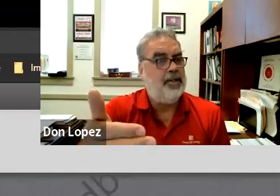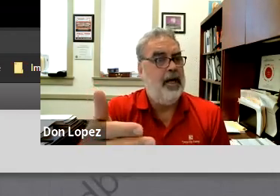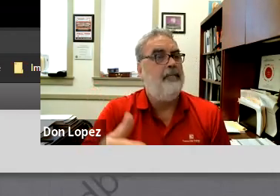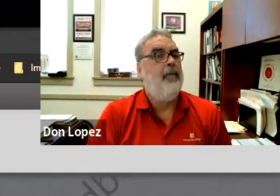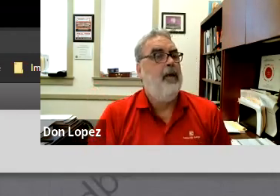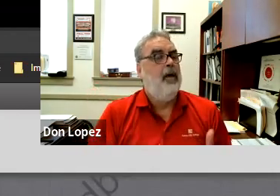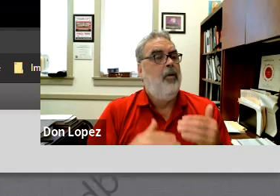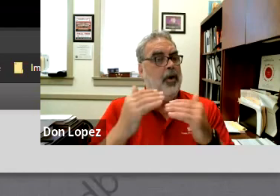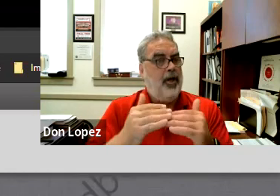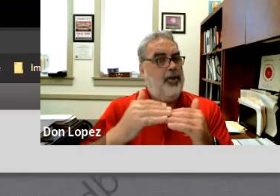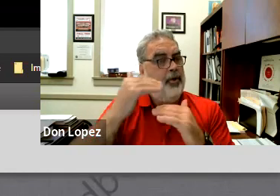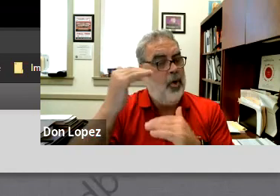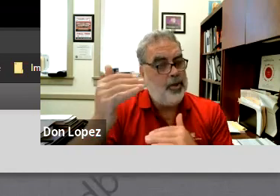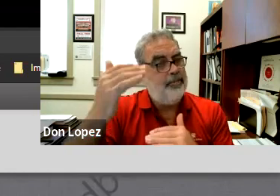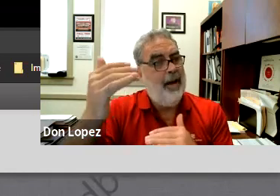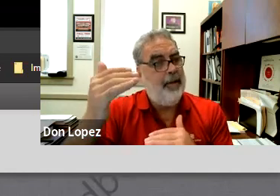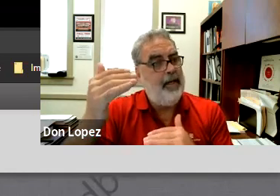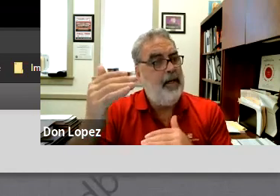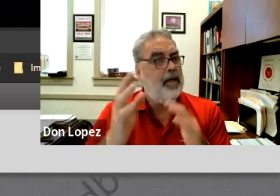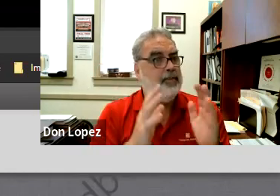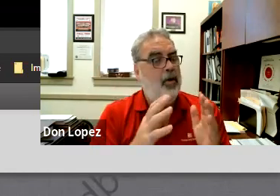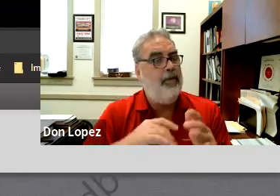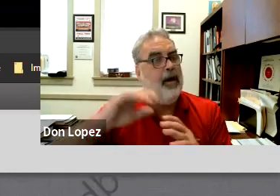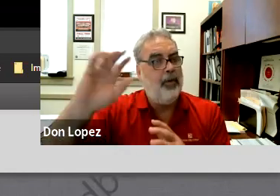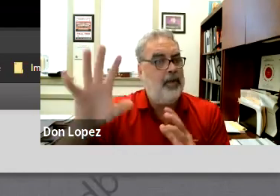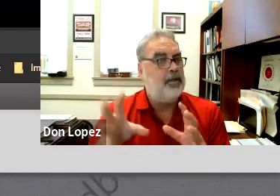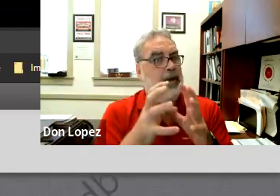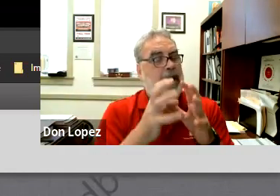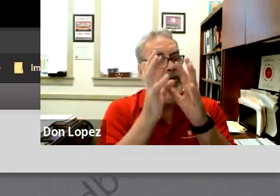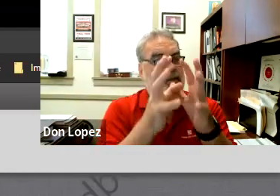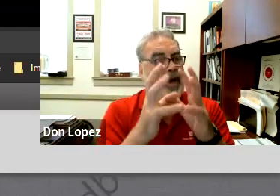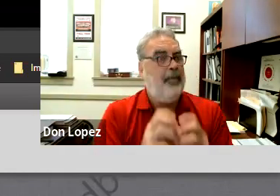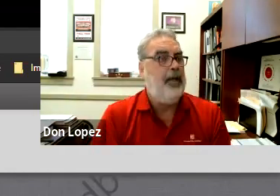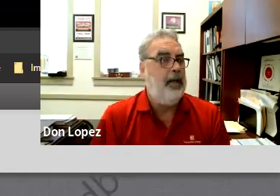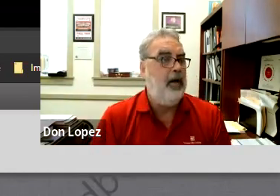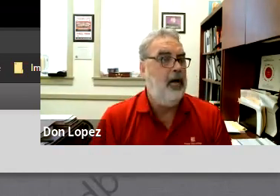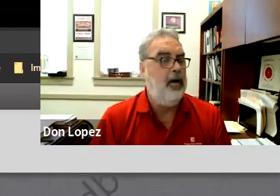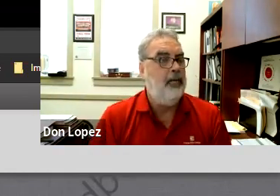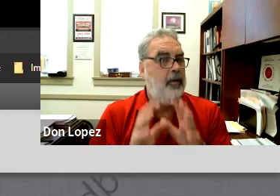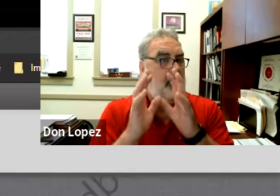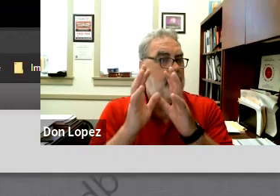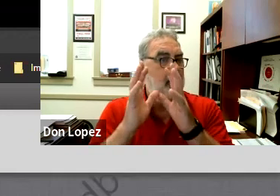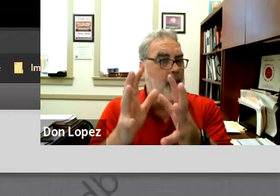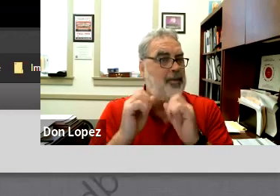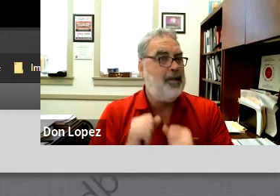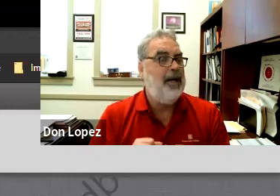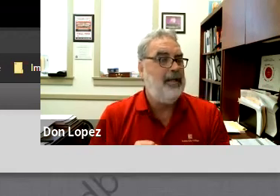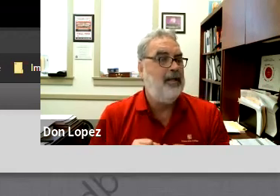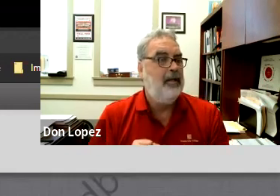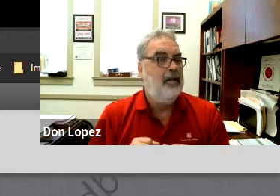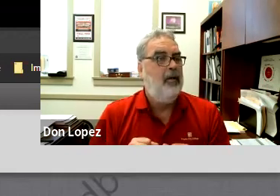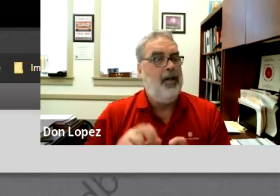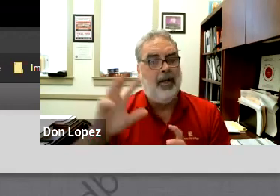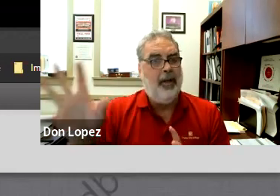our website. We're going to do course mapping as part of that. We're going to display that course mapping in our